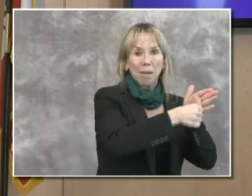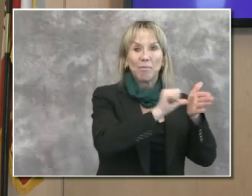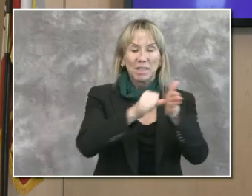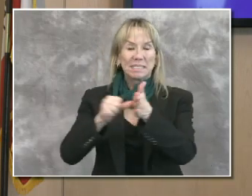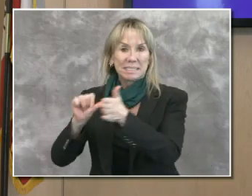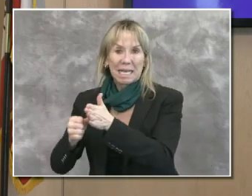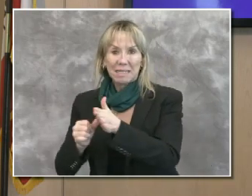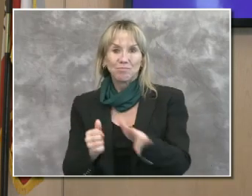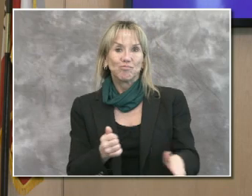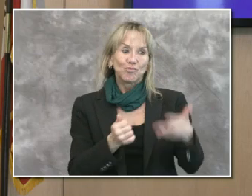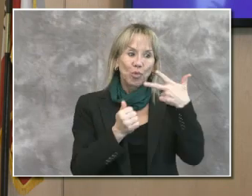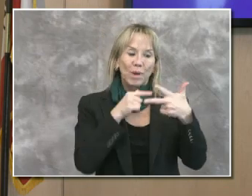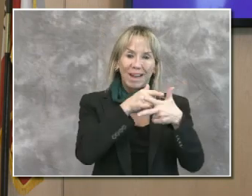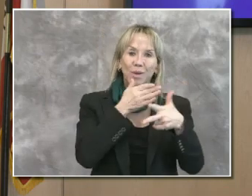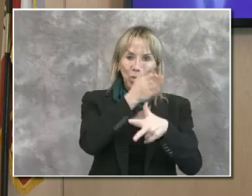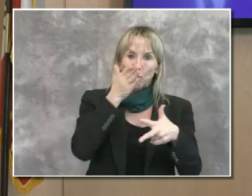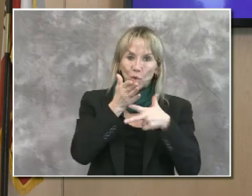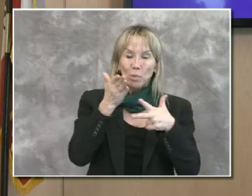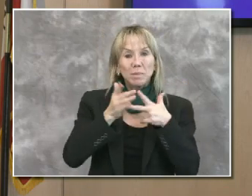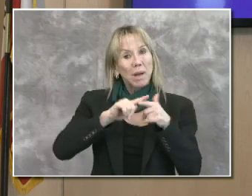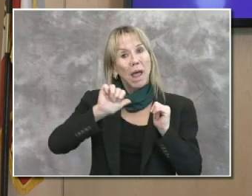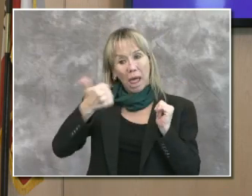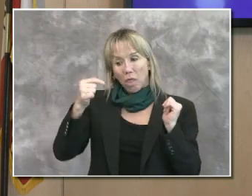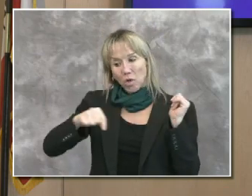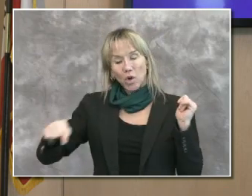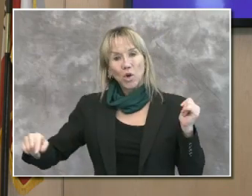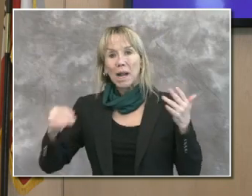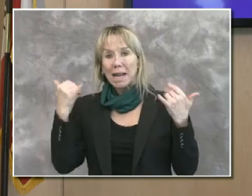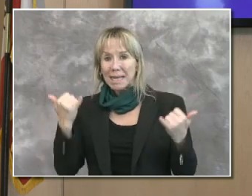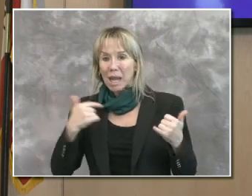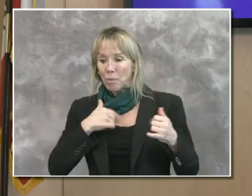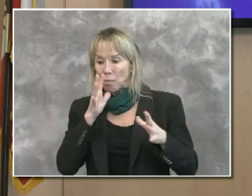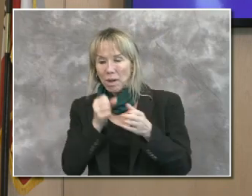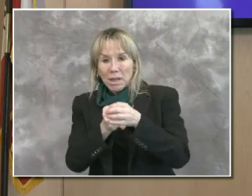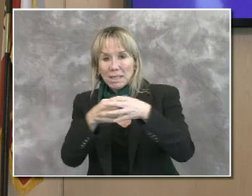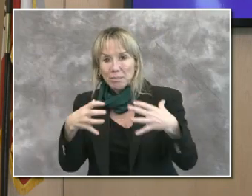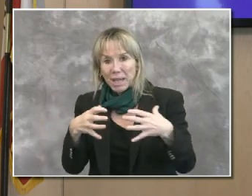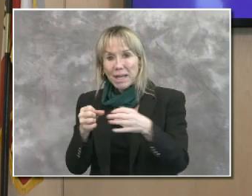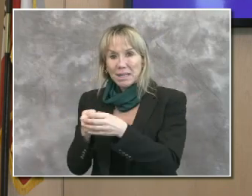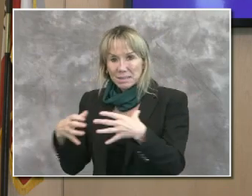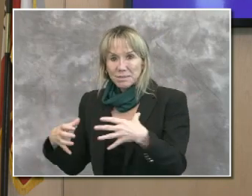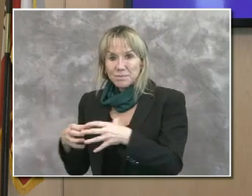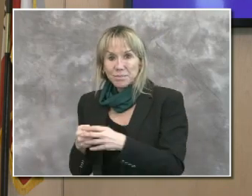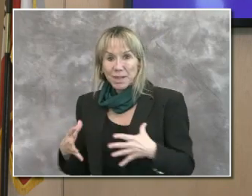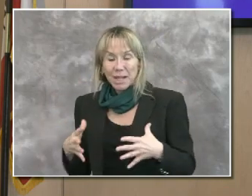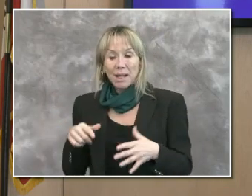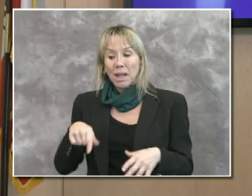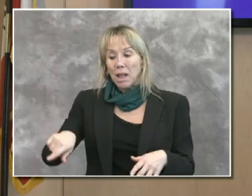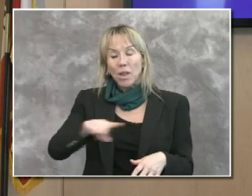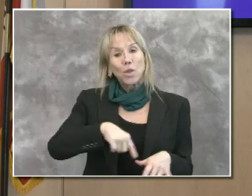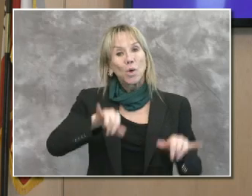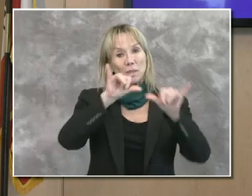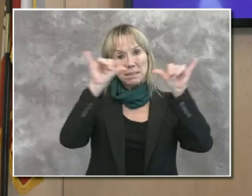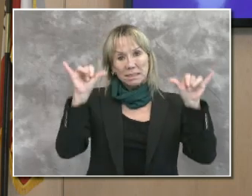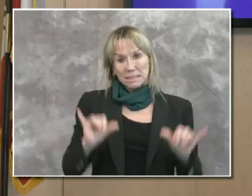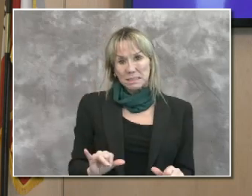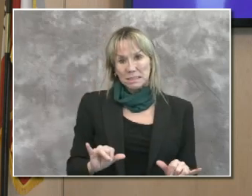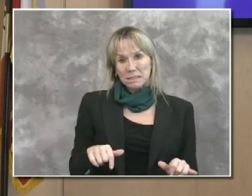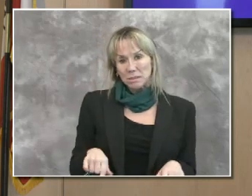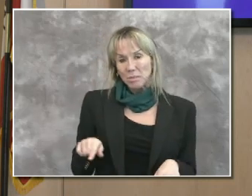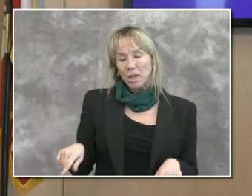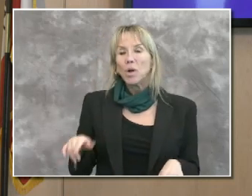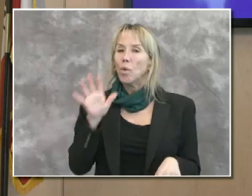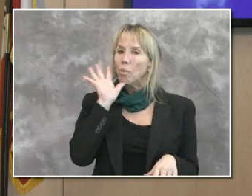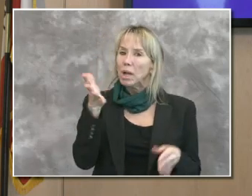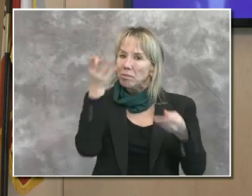we are able to expand that to new groups of individuals, that each system will communicate that to